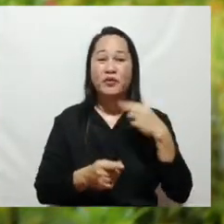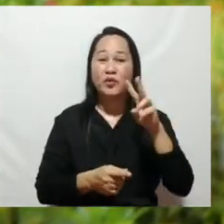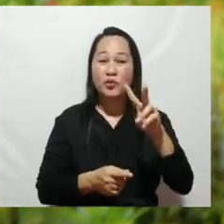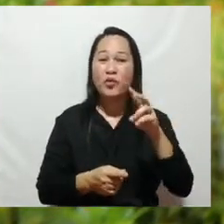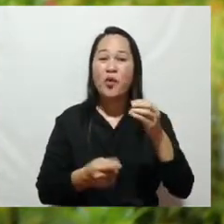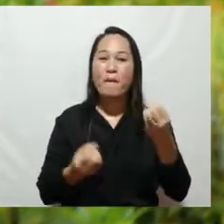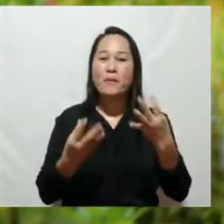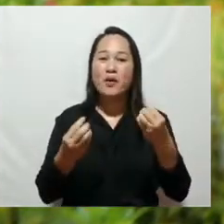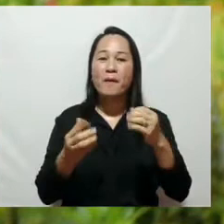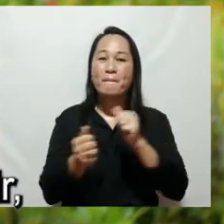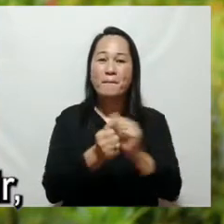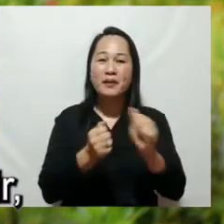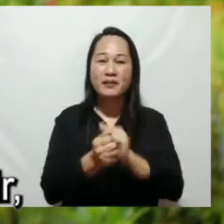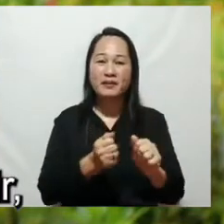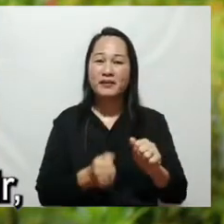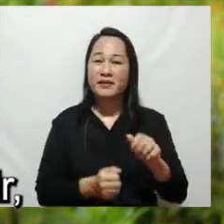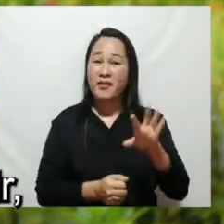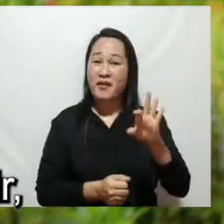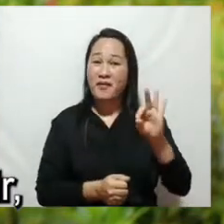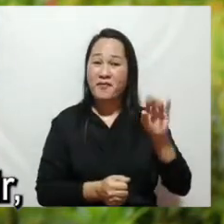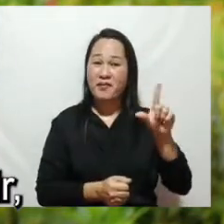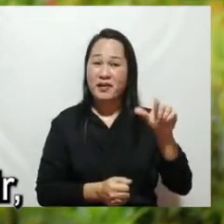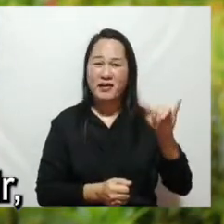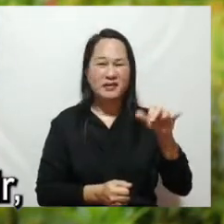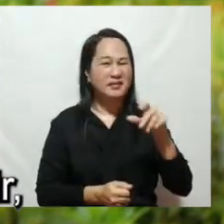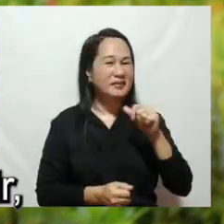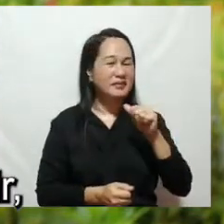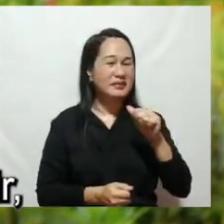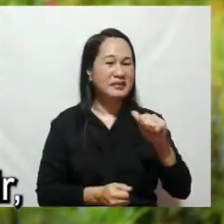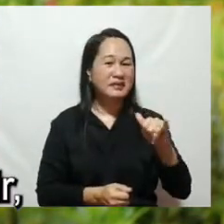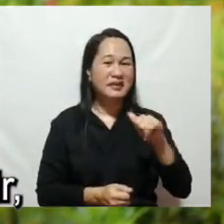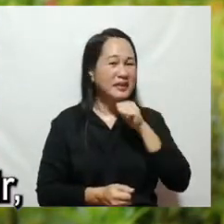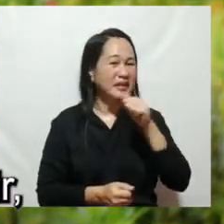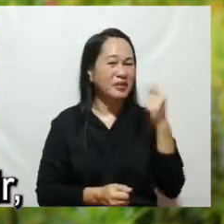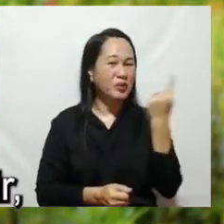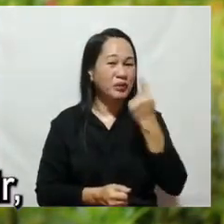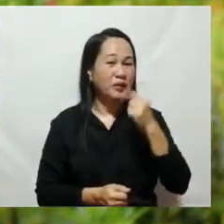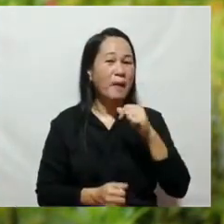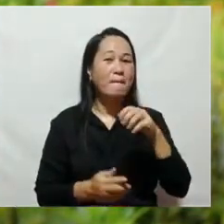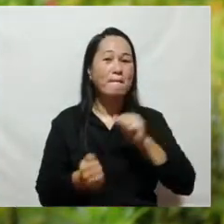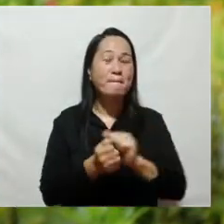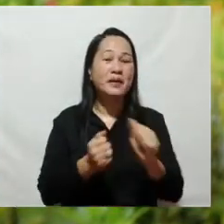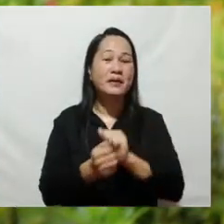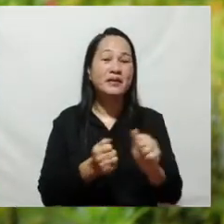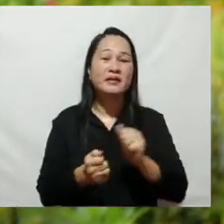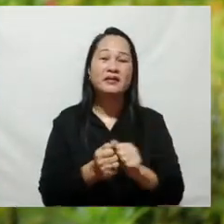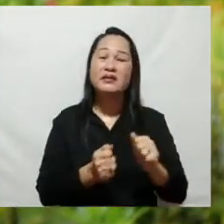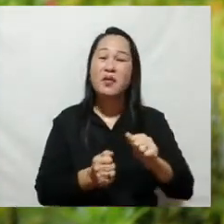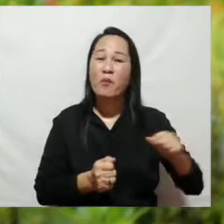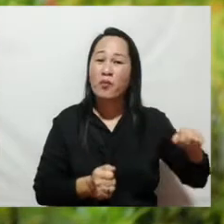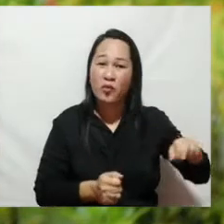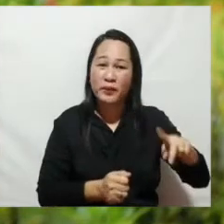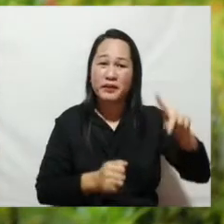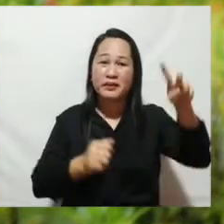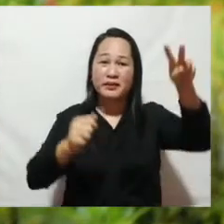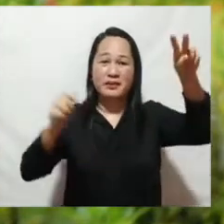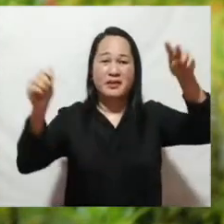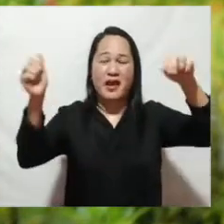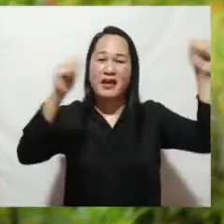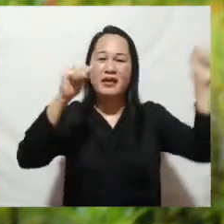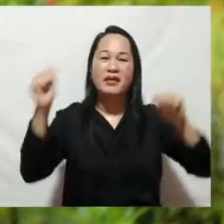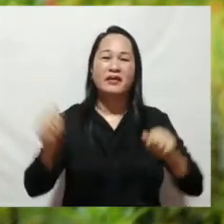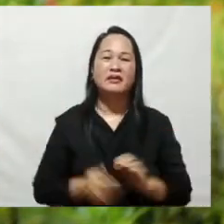more meanings. Fly does not just mean moving through the air. It could also refer to an